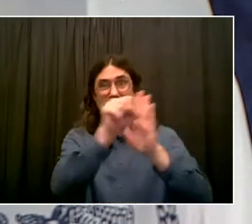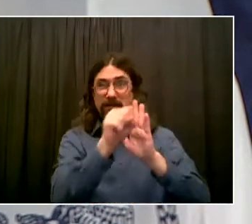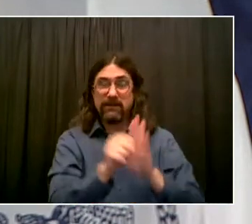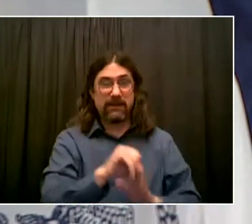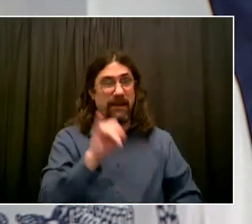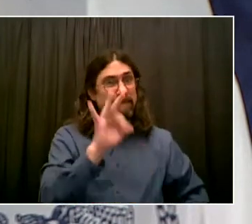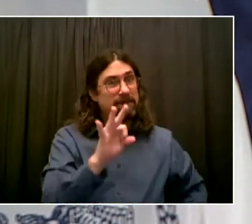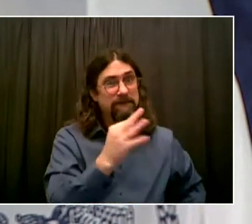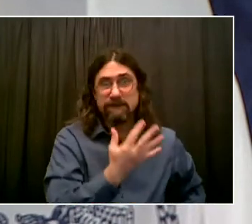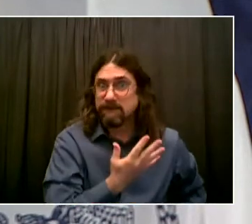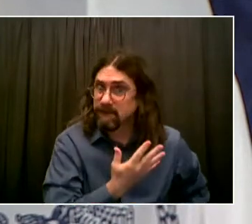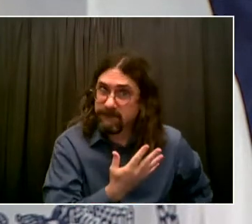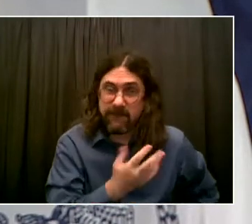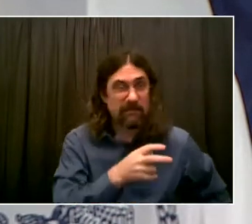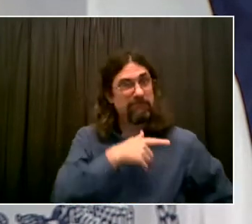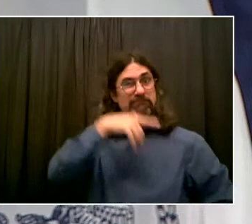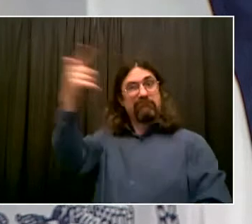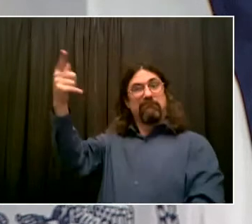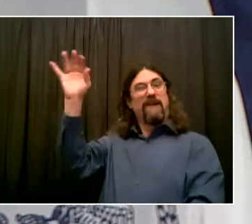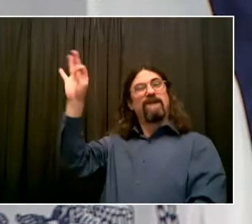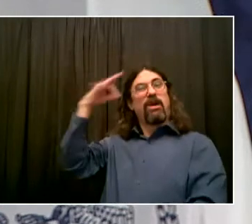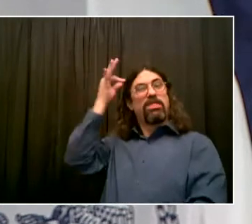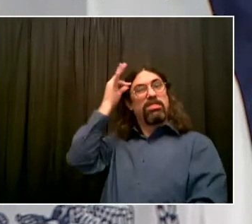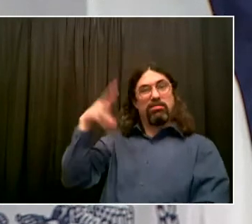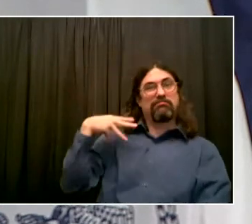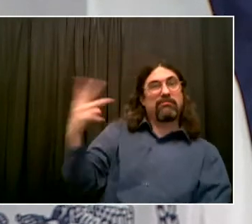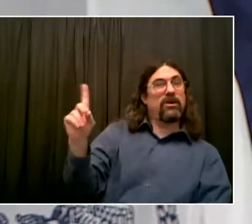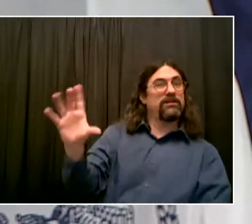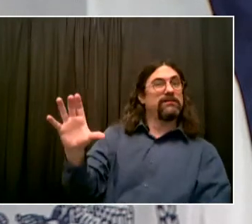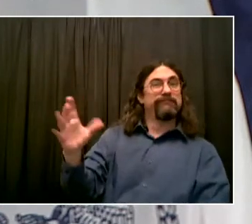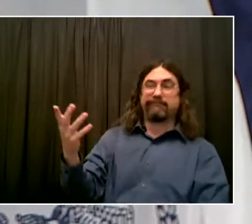The next is James Ford from Pix 11.